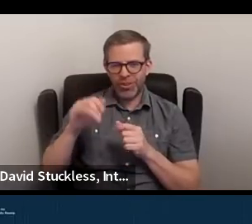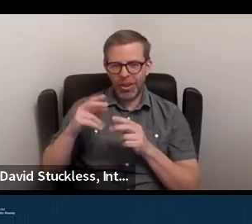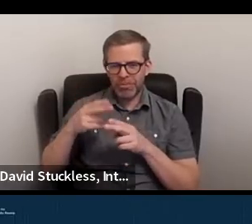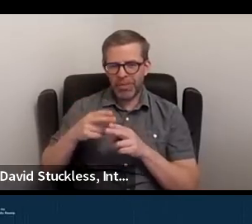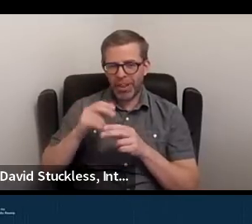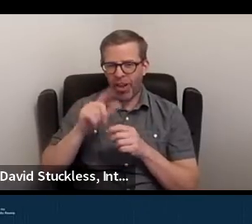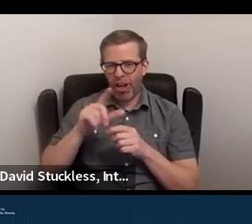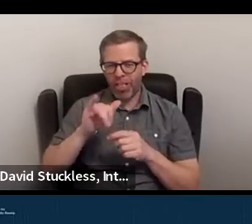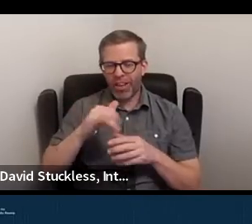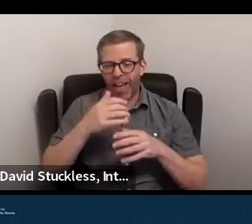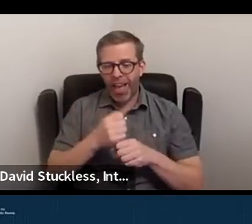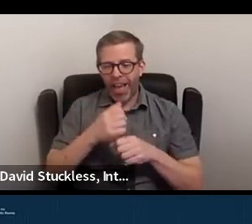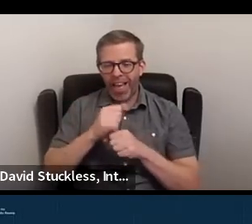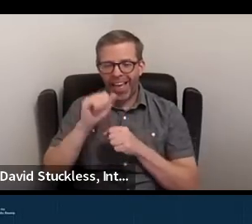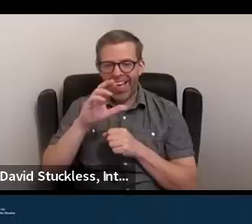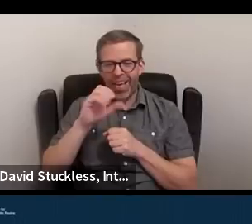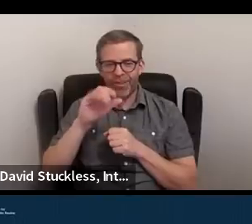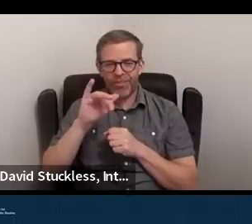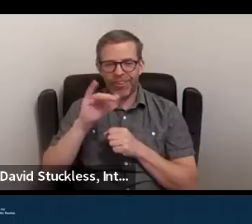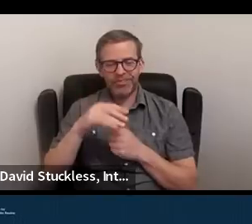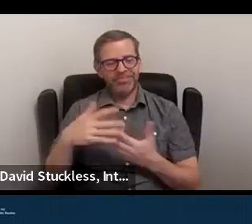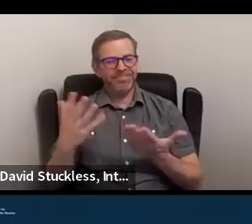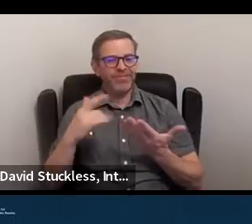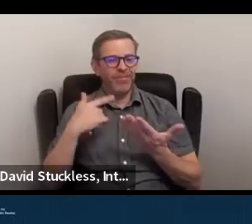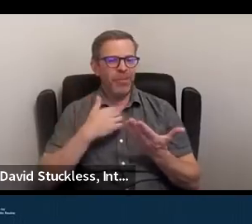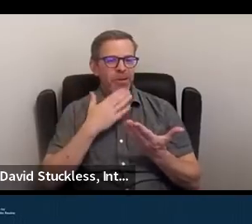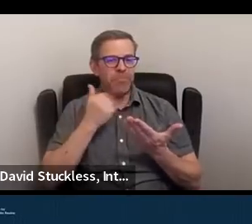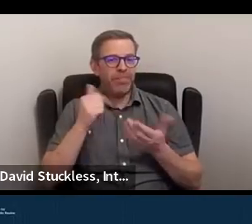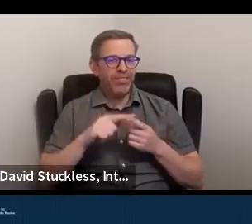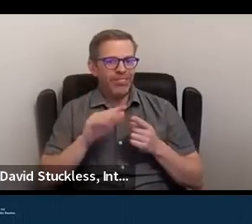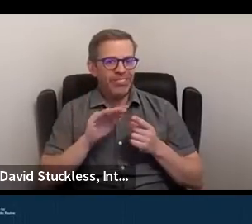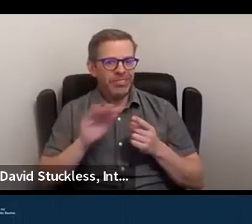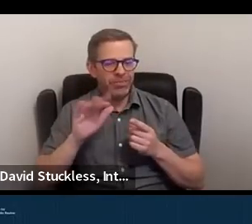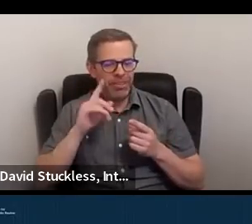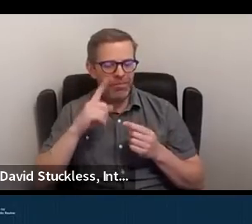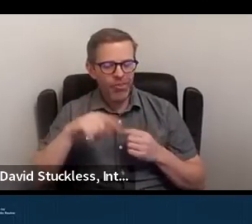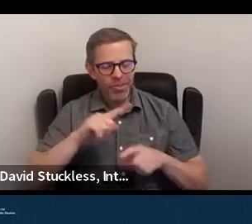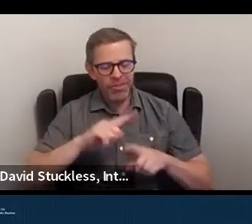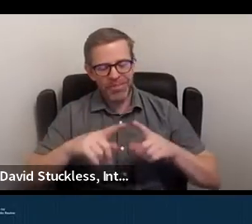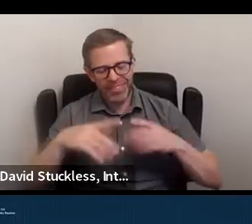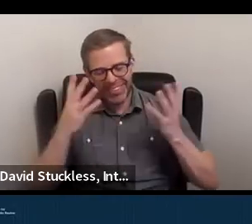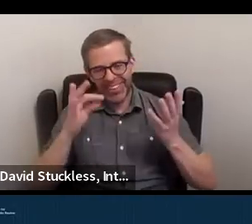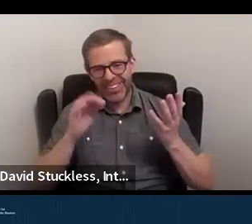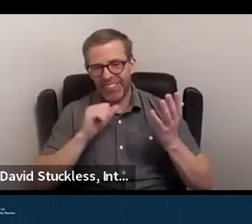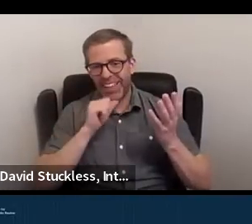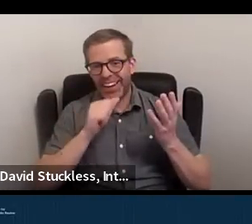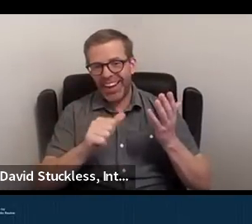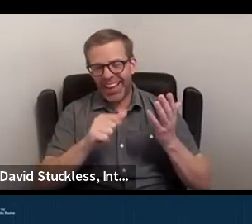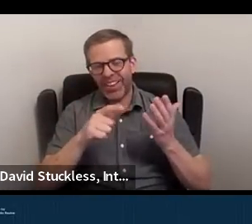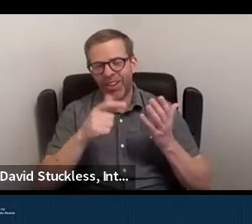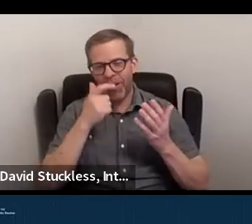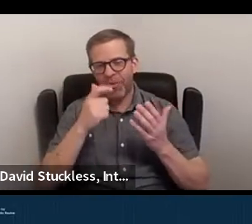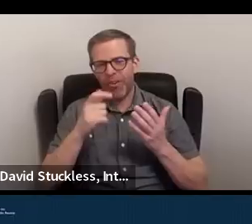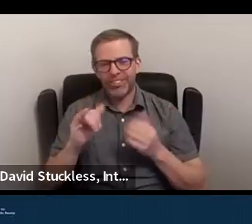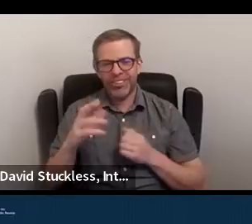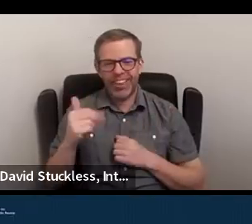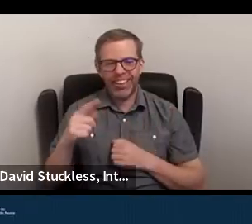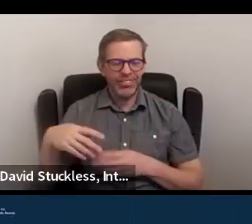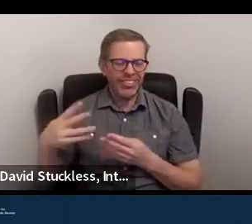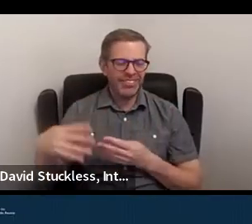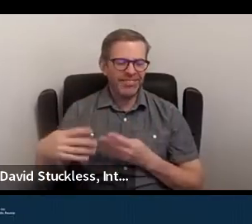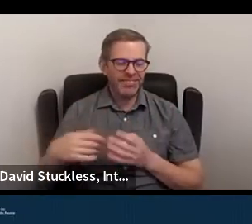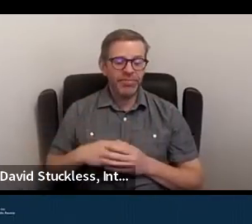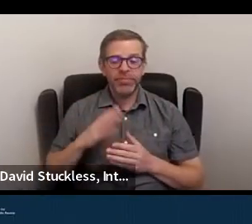those acronyms? So we're going to do our best to spell them out for you, but if we don't, watch that chat. And